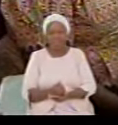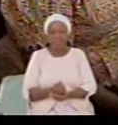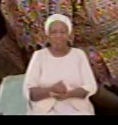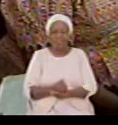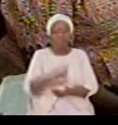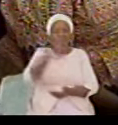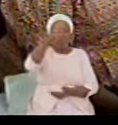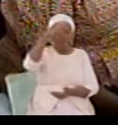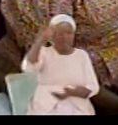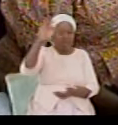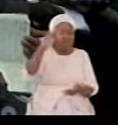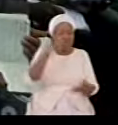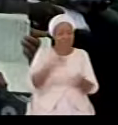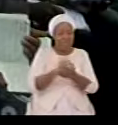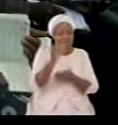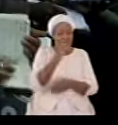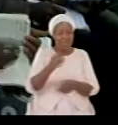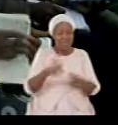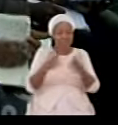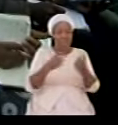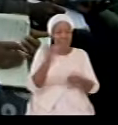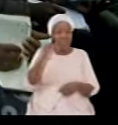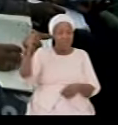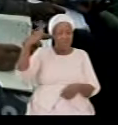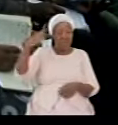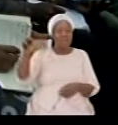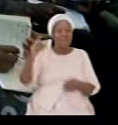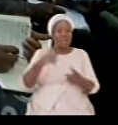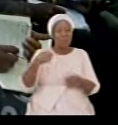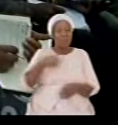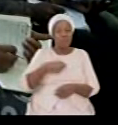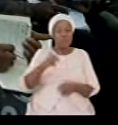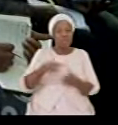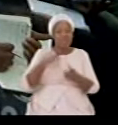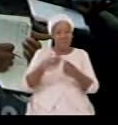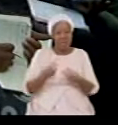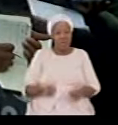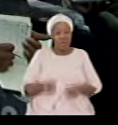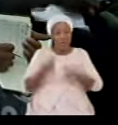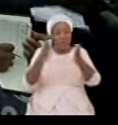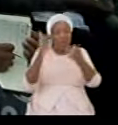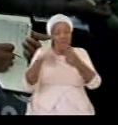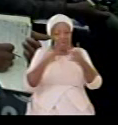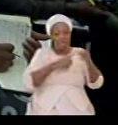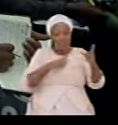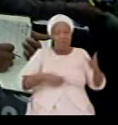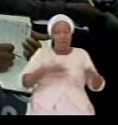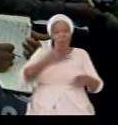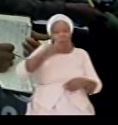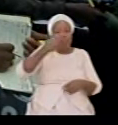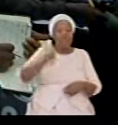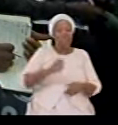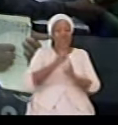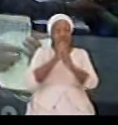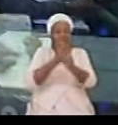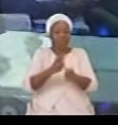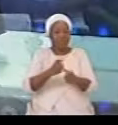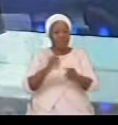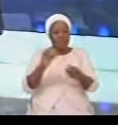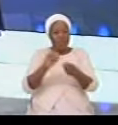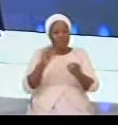Because of that great grace, we then offer unto the Lord better gifts. Point number two